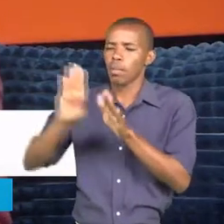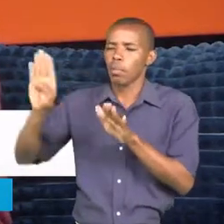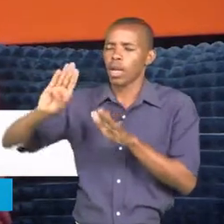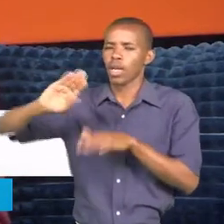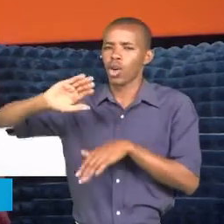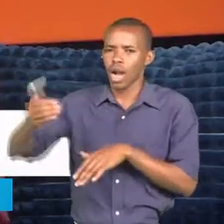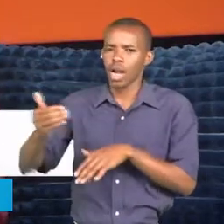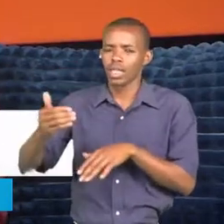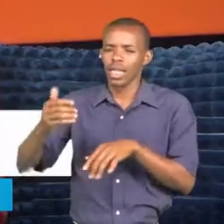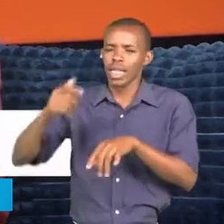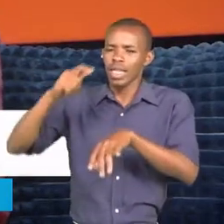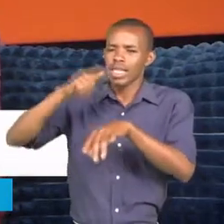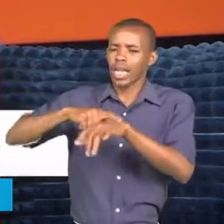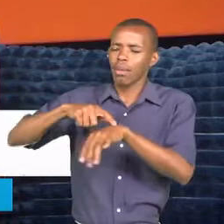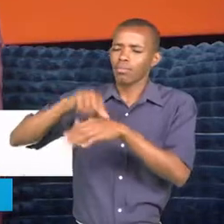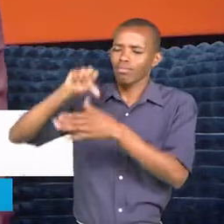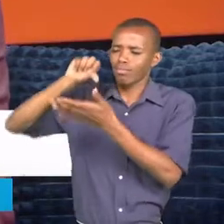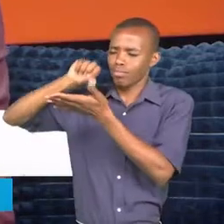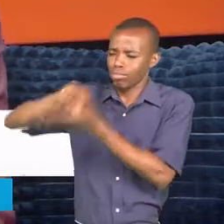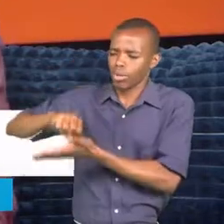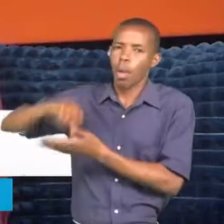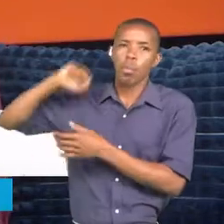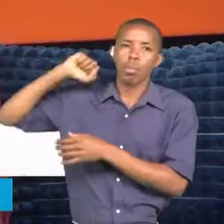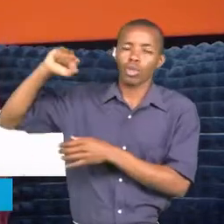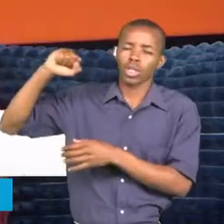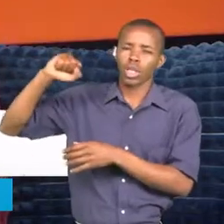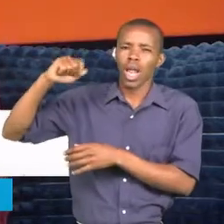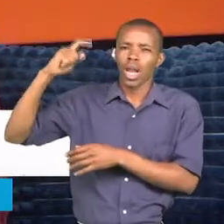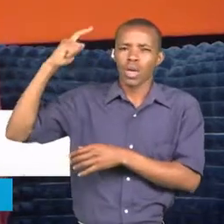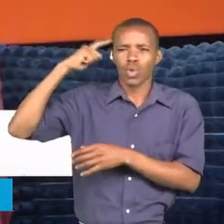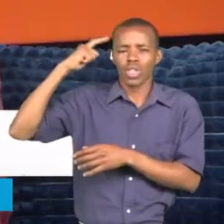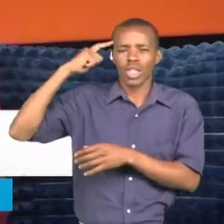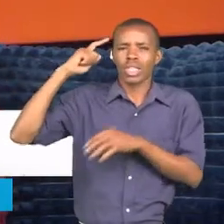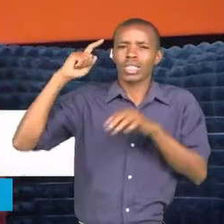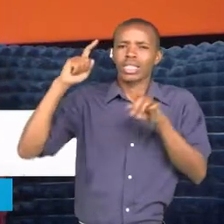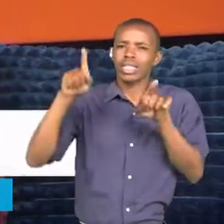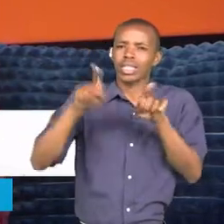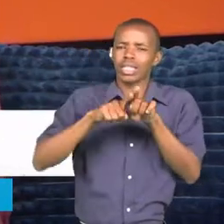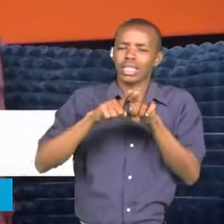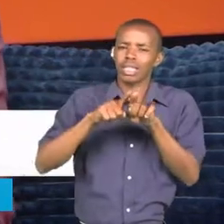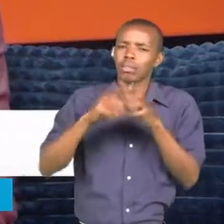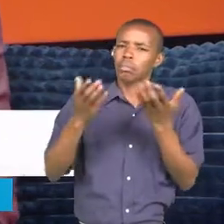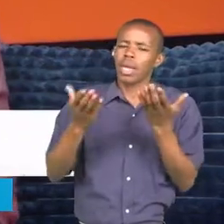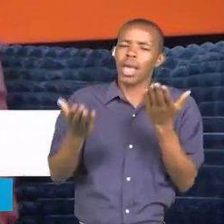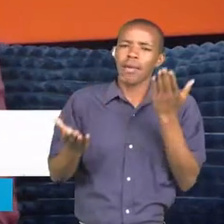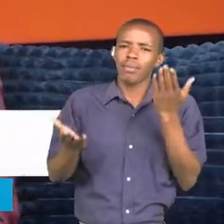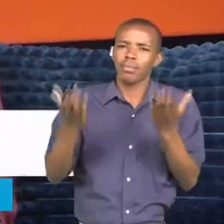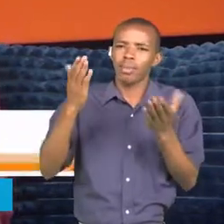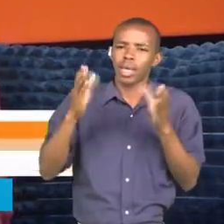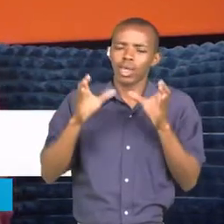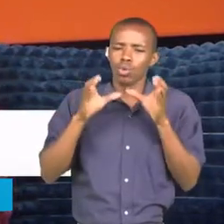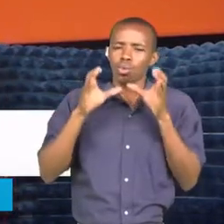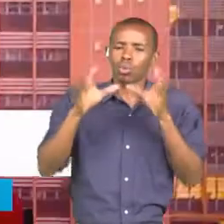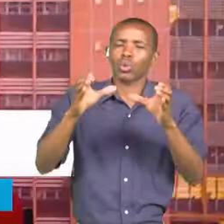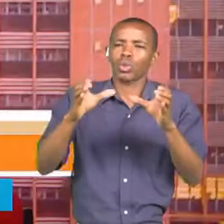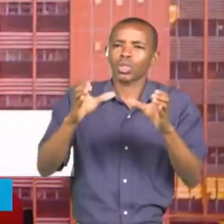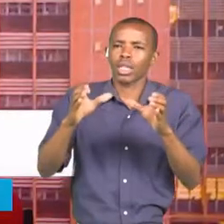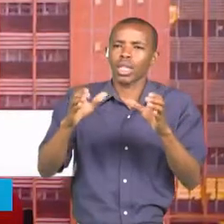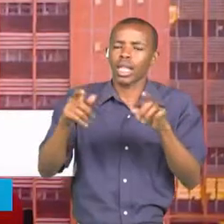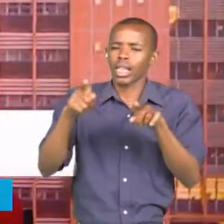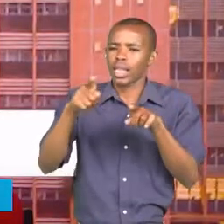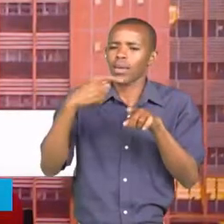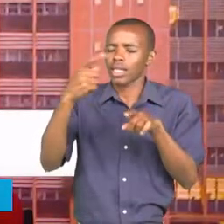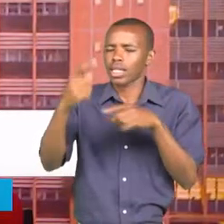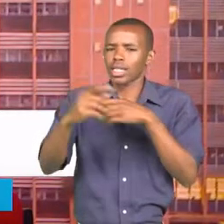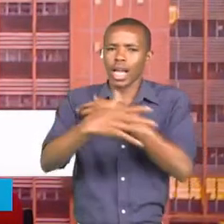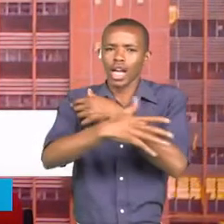you criminalize now our politicians also, do you think it's also fair to now push them to the corner as criminals?